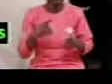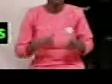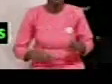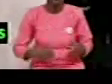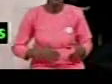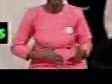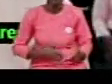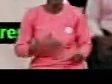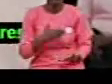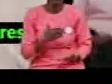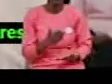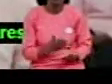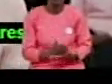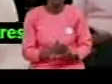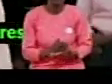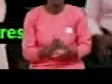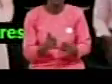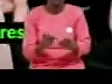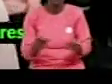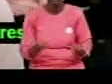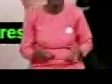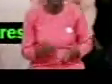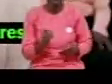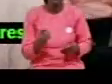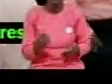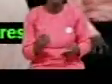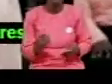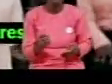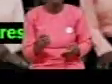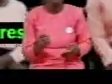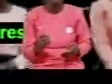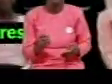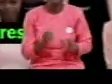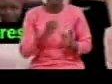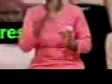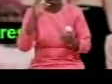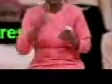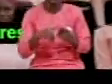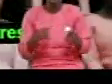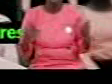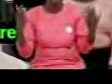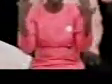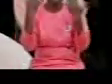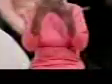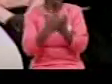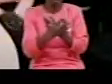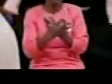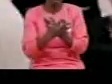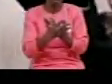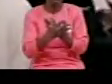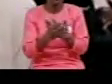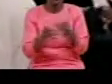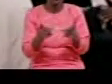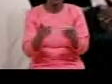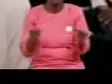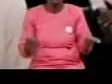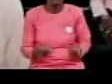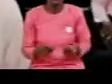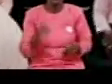Barren places, light to the darkest spaces,